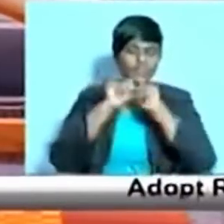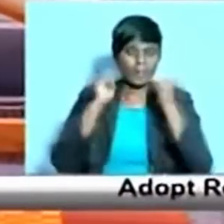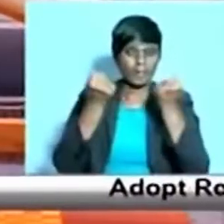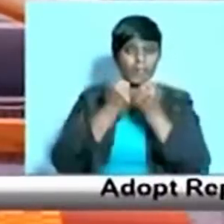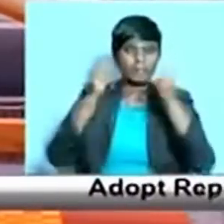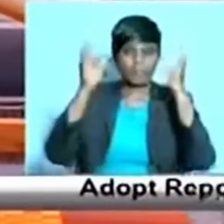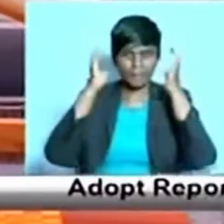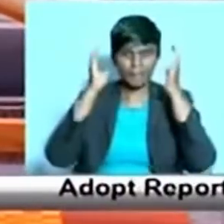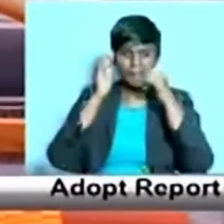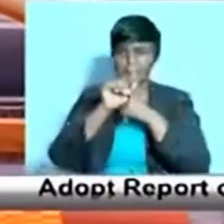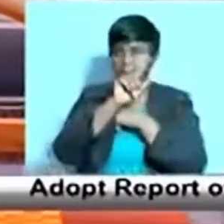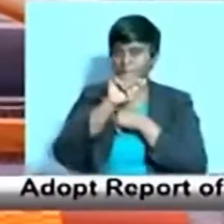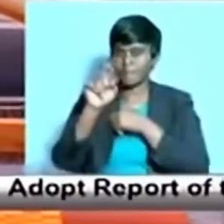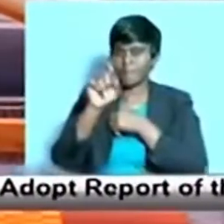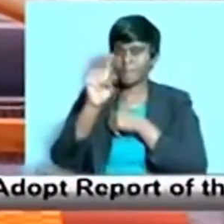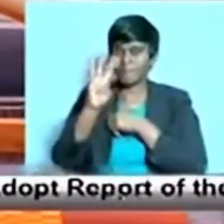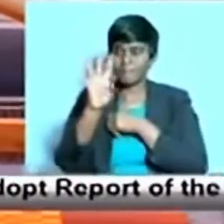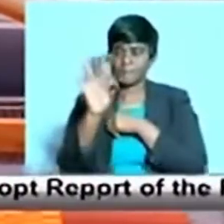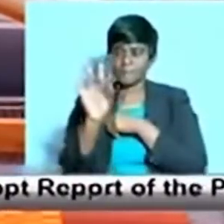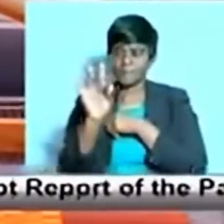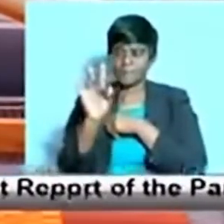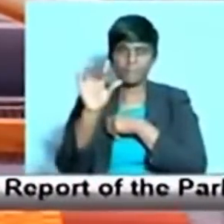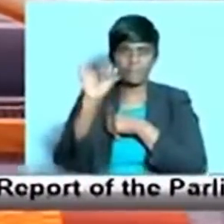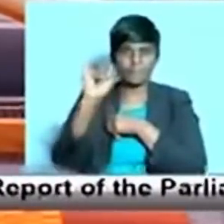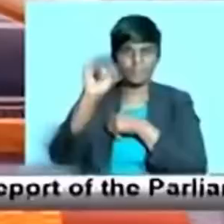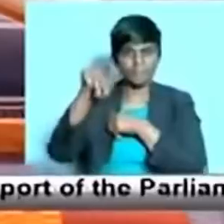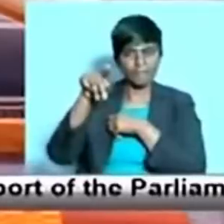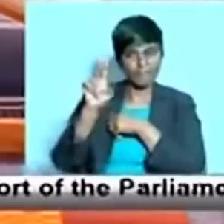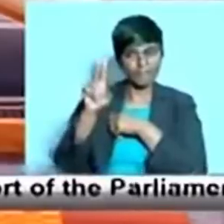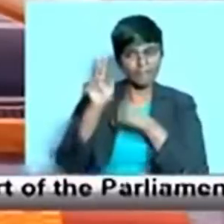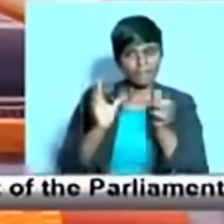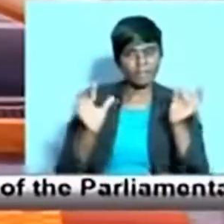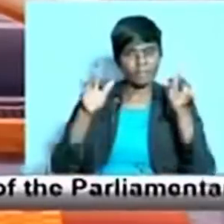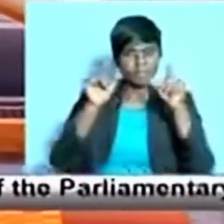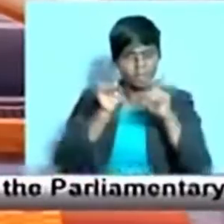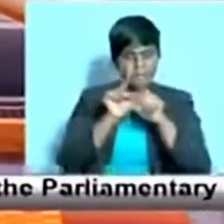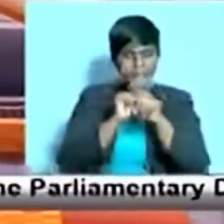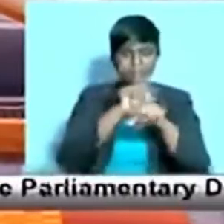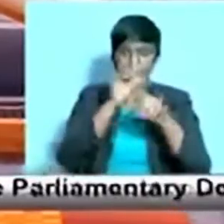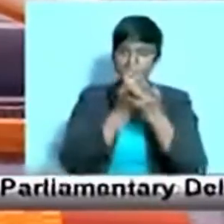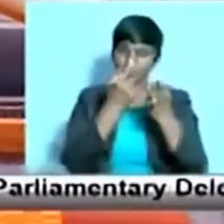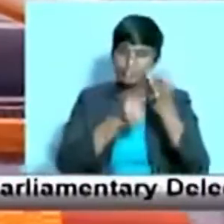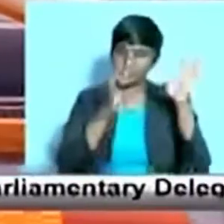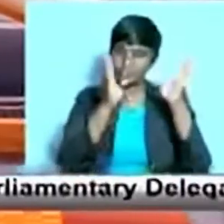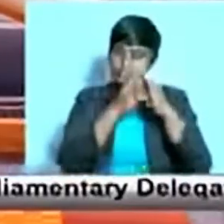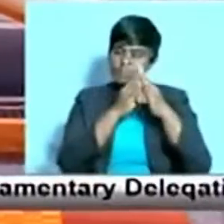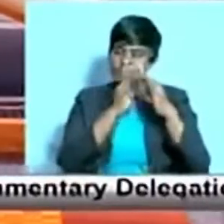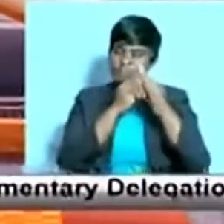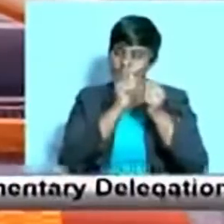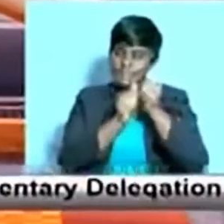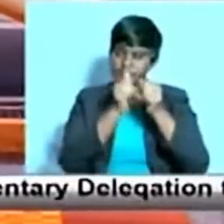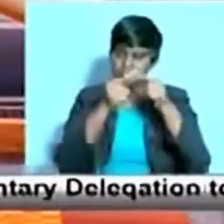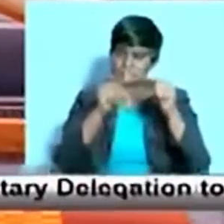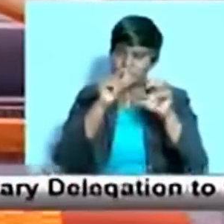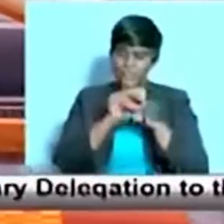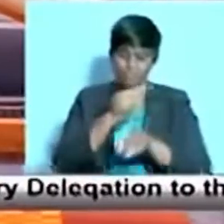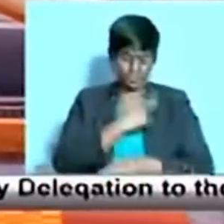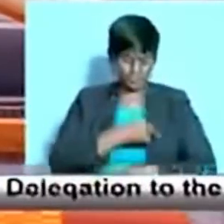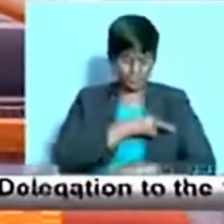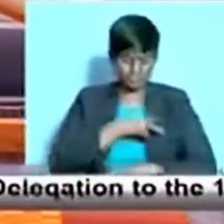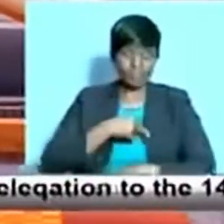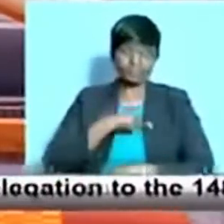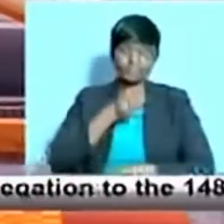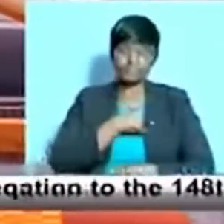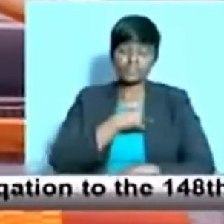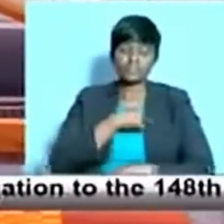delegation to the 148th IPU Assembly and the related meetings held in Geneva,